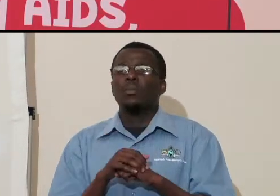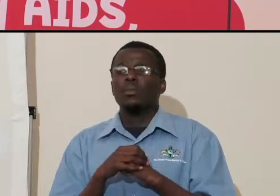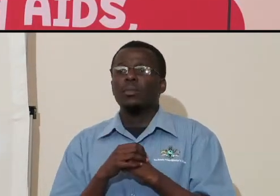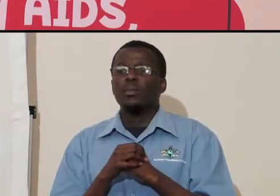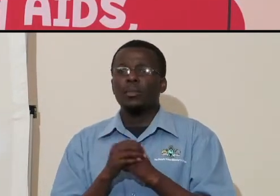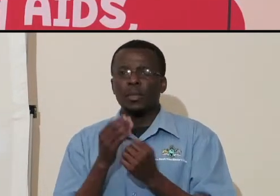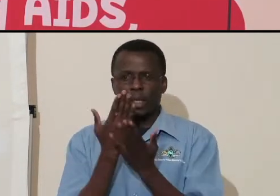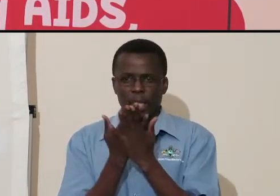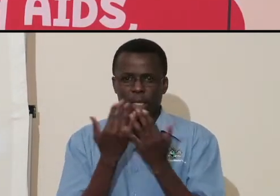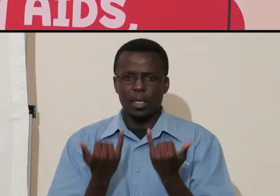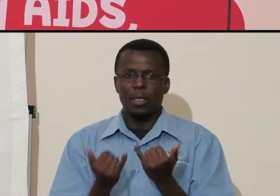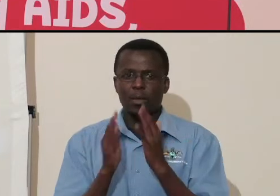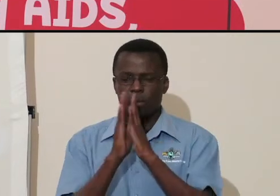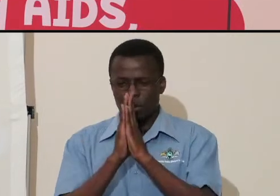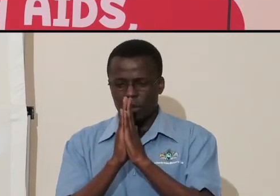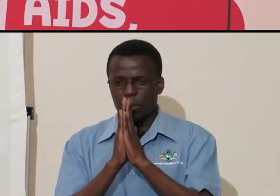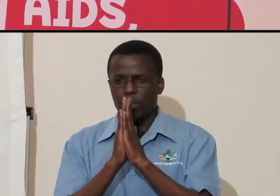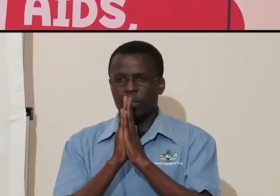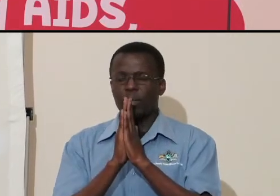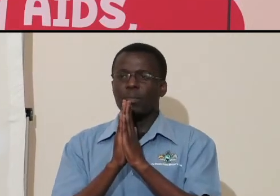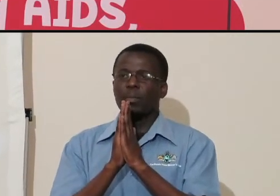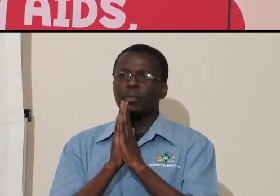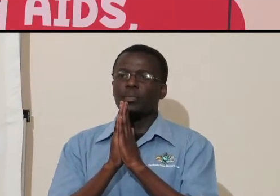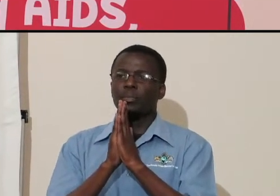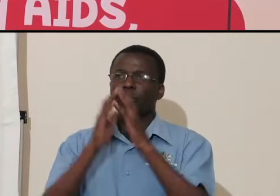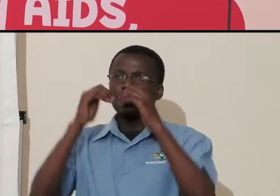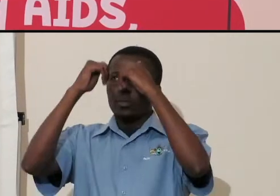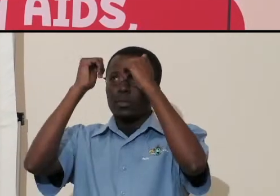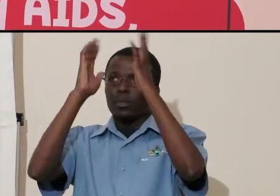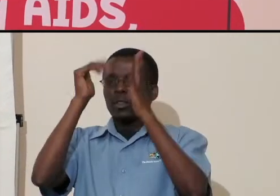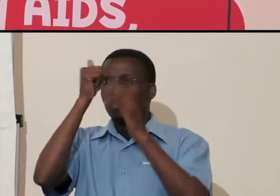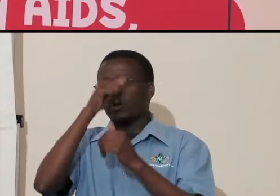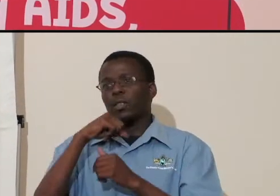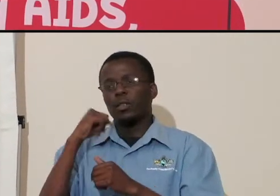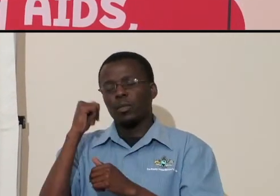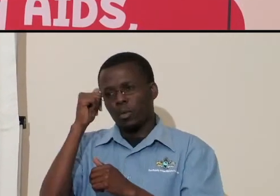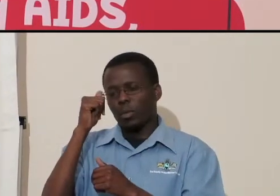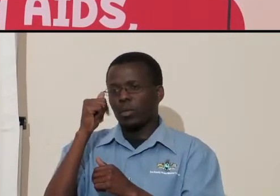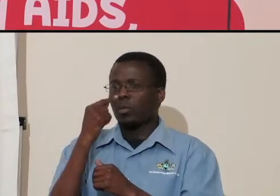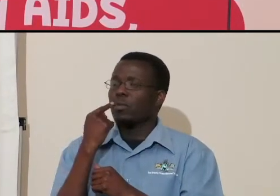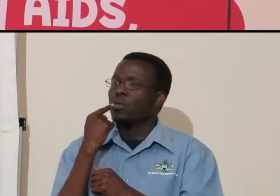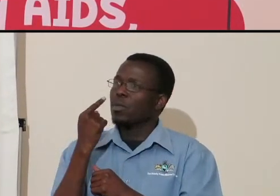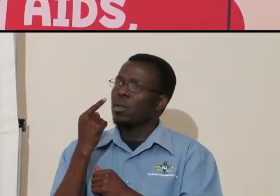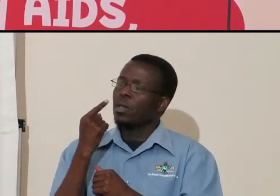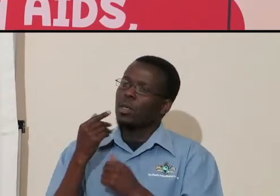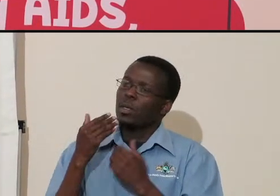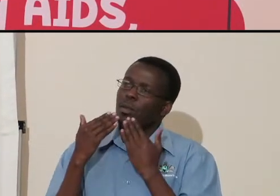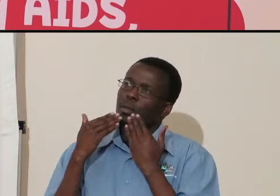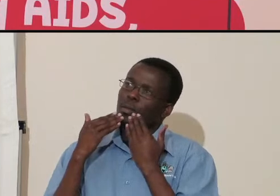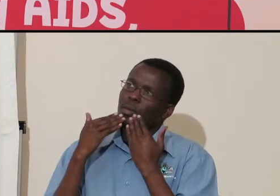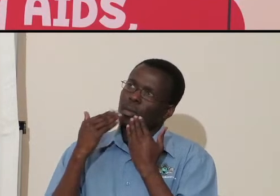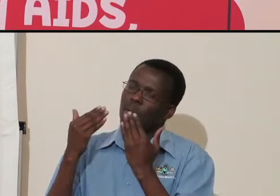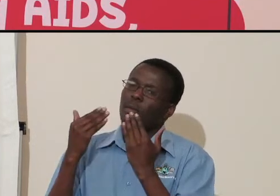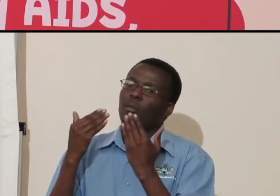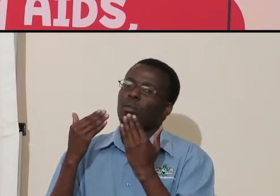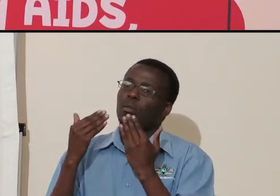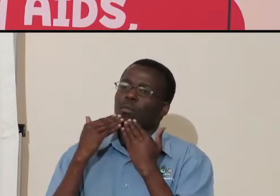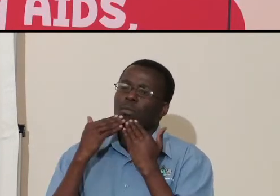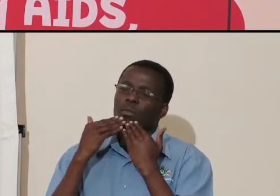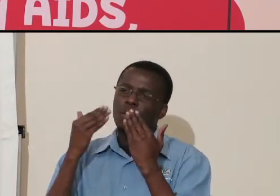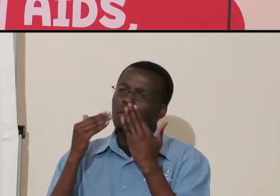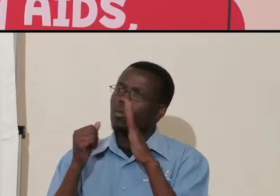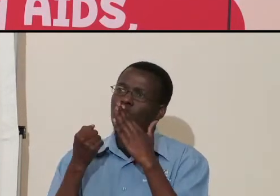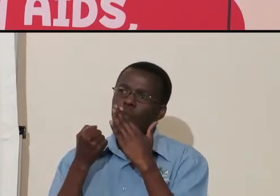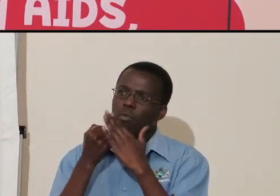Shall we pray? Our Heavenly Father, we just want to say thank you for this wonderful